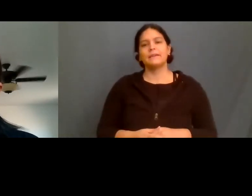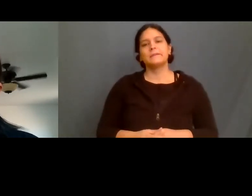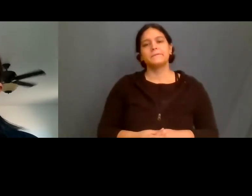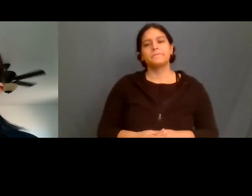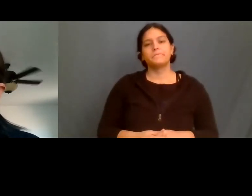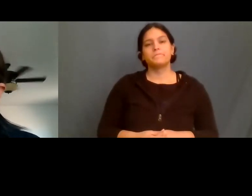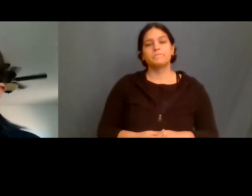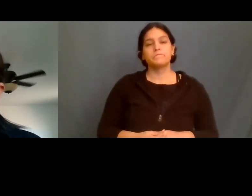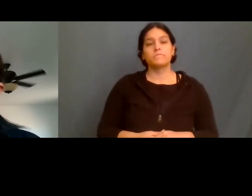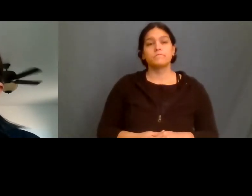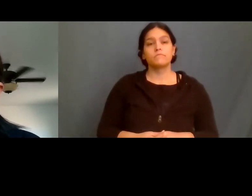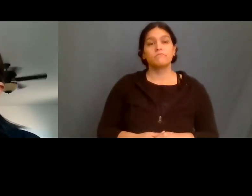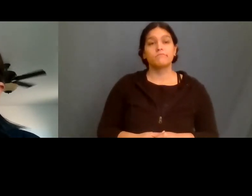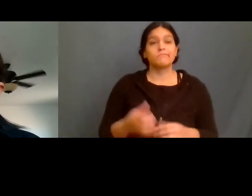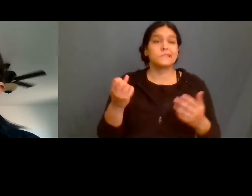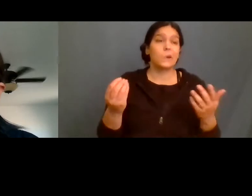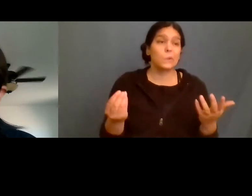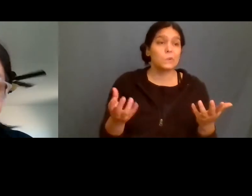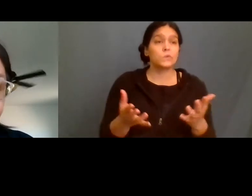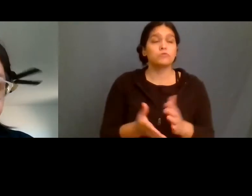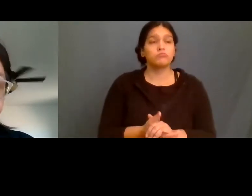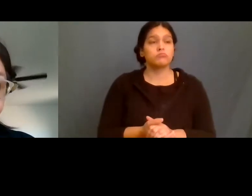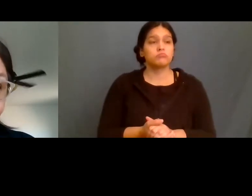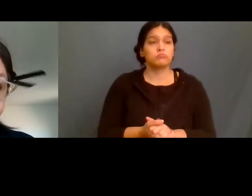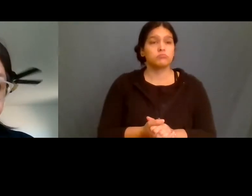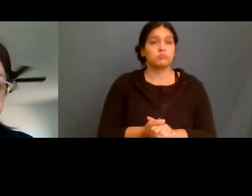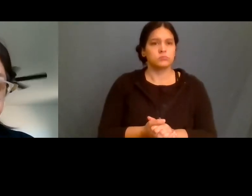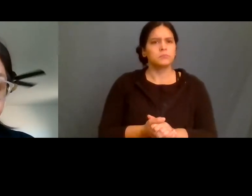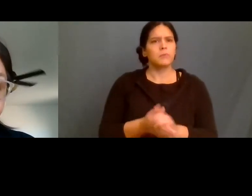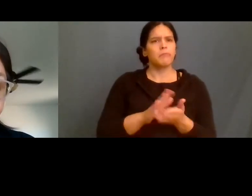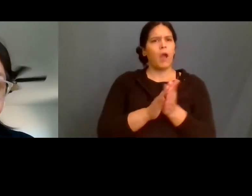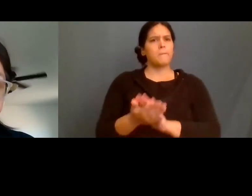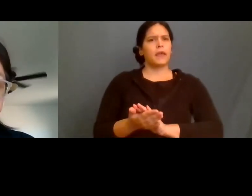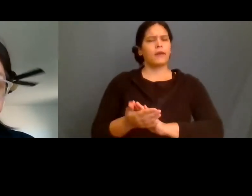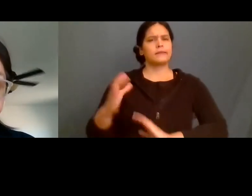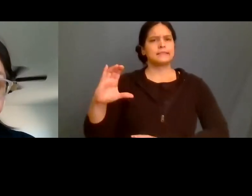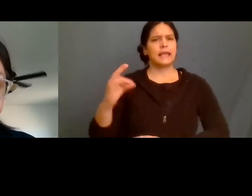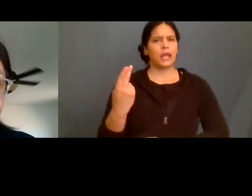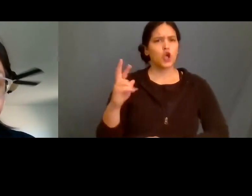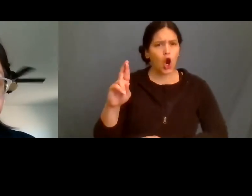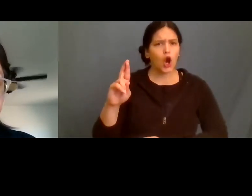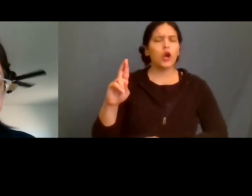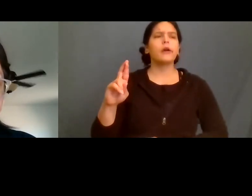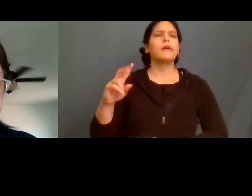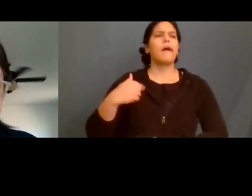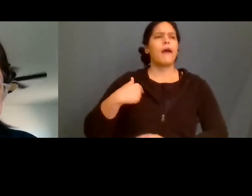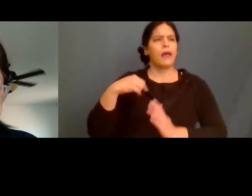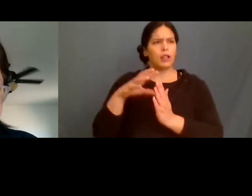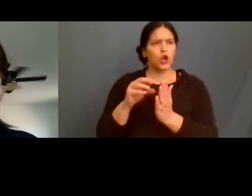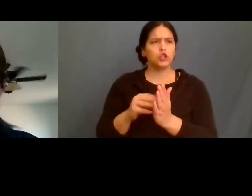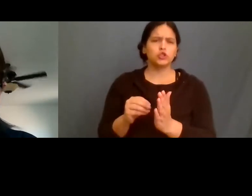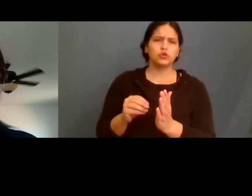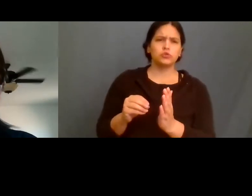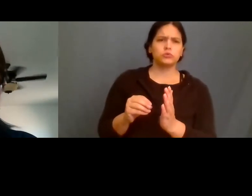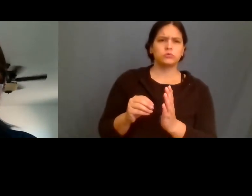so being a CHR, I learned to dissect my clans.